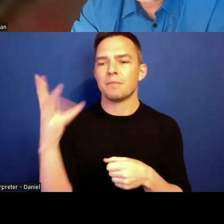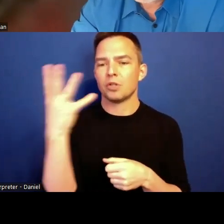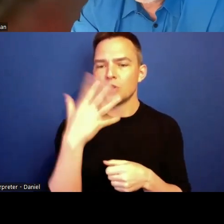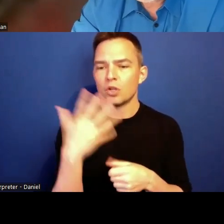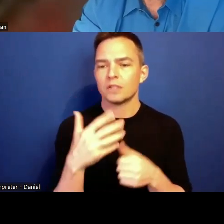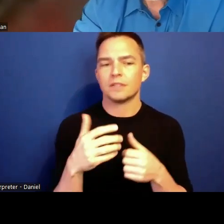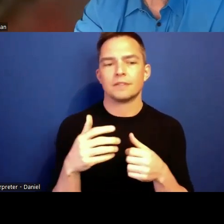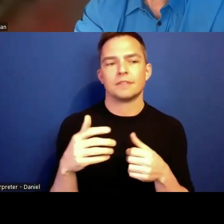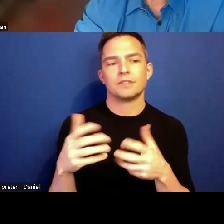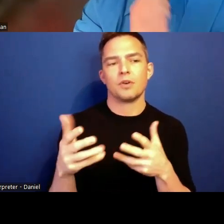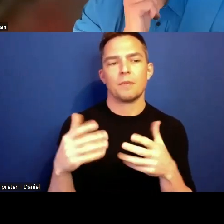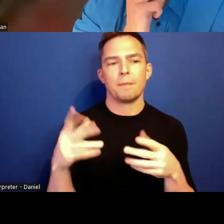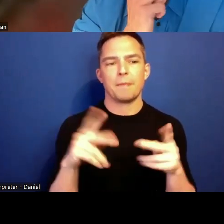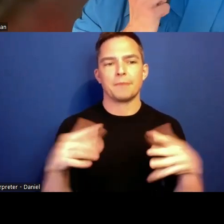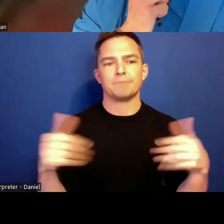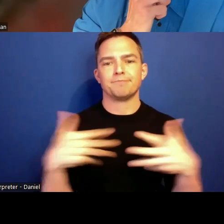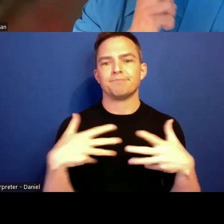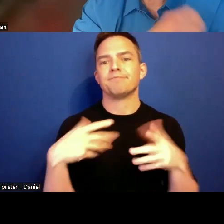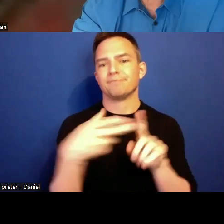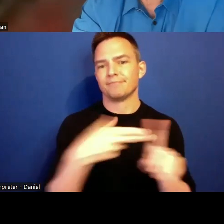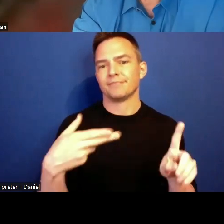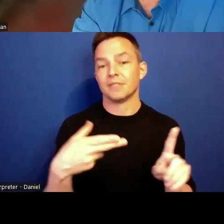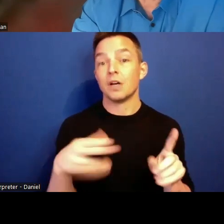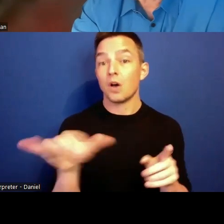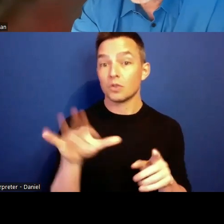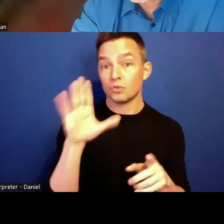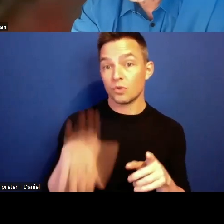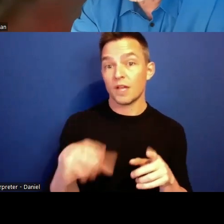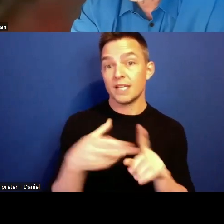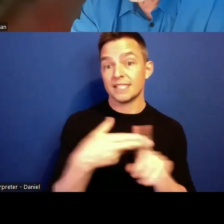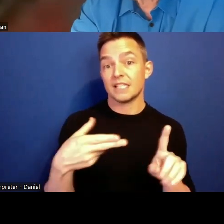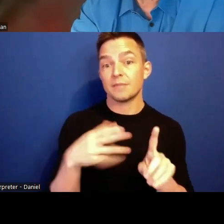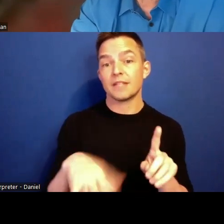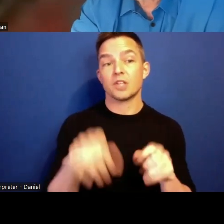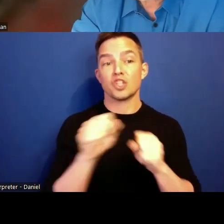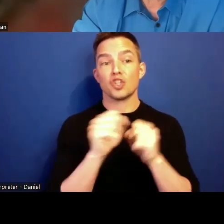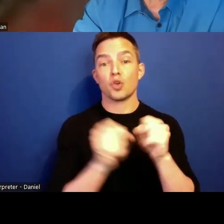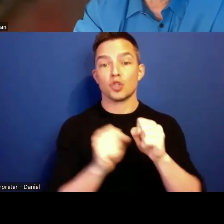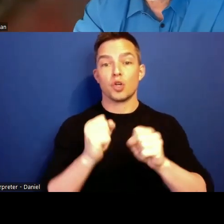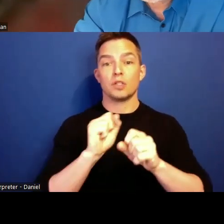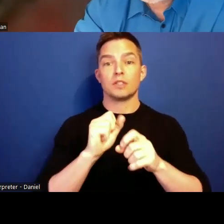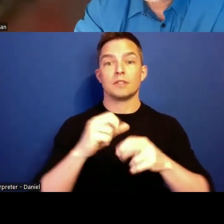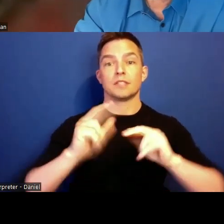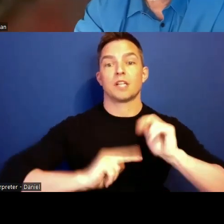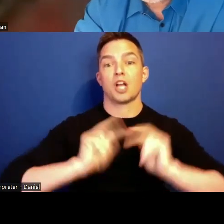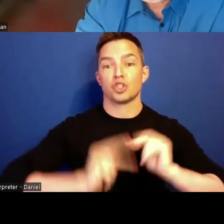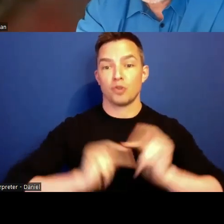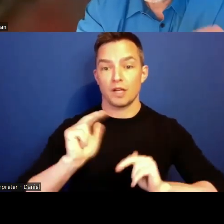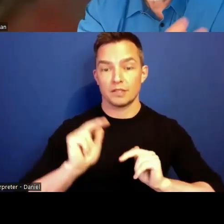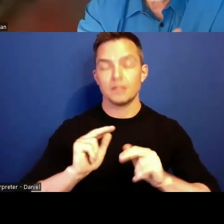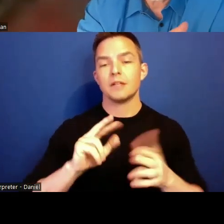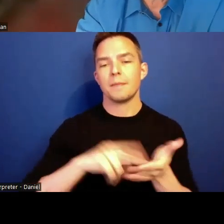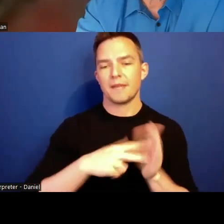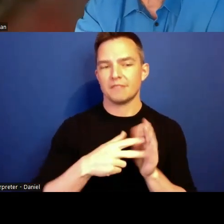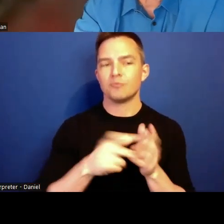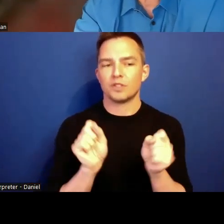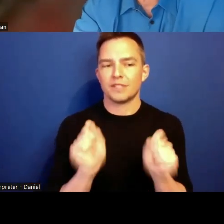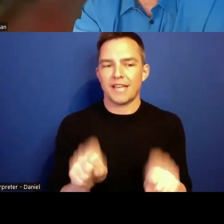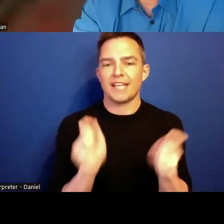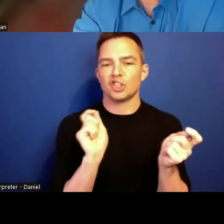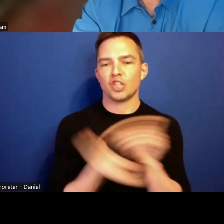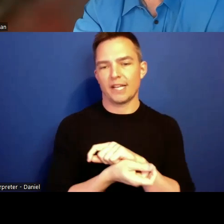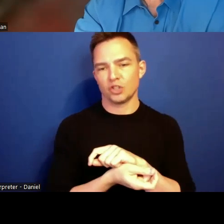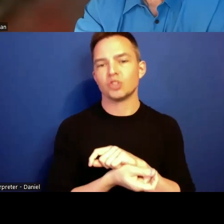themselves even. And yet, we also know that stigma is a social construct, which means that it is changeable. Go to the next